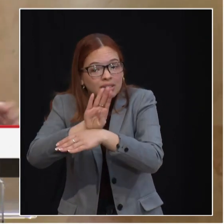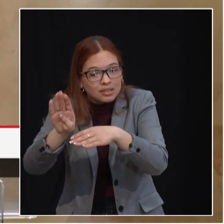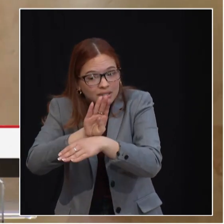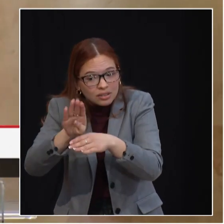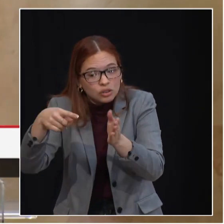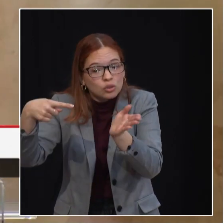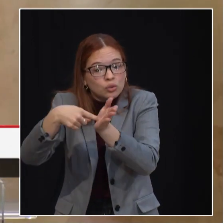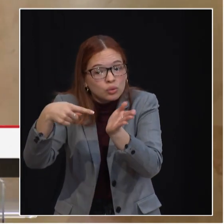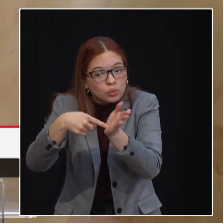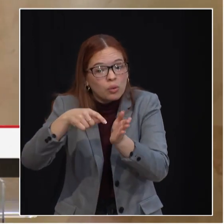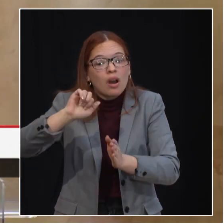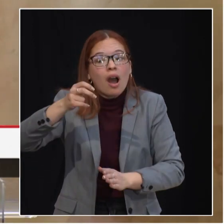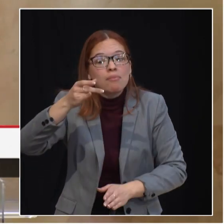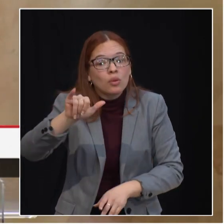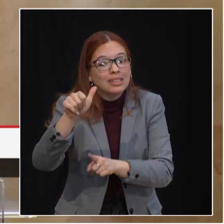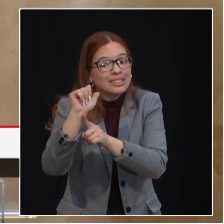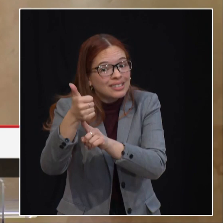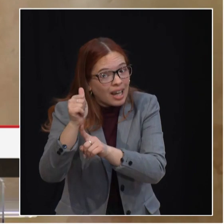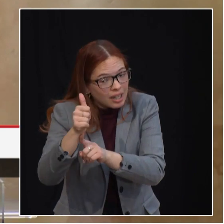other grant programs at